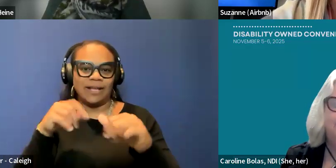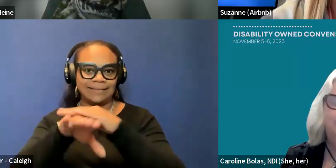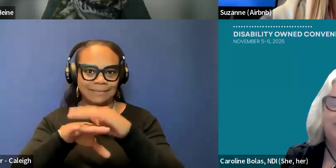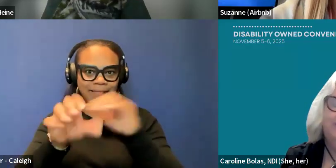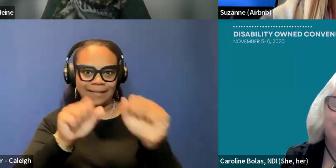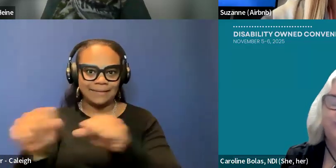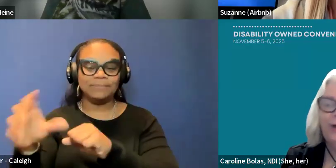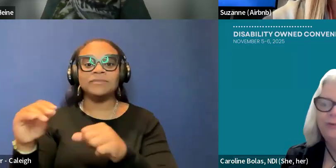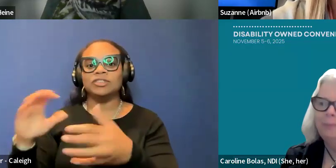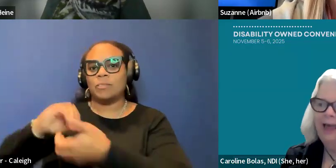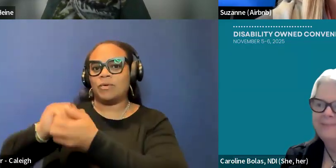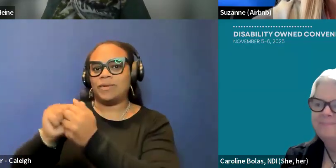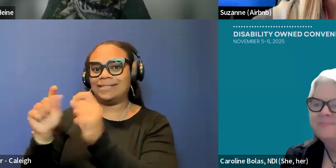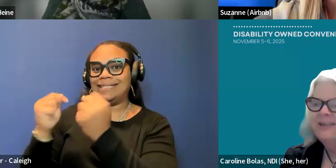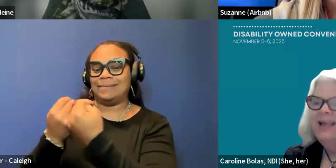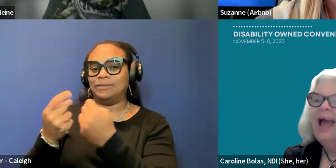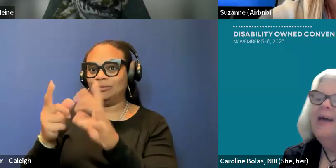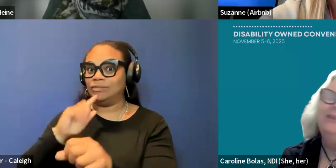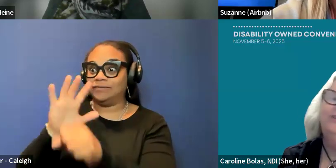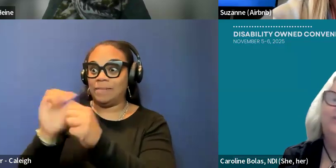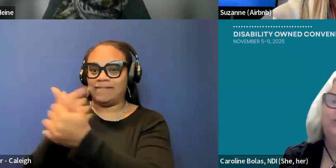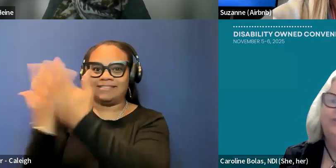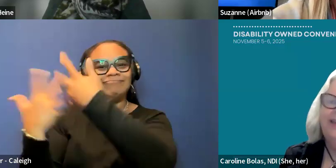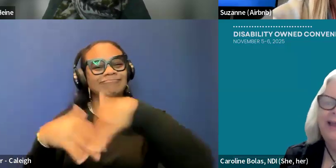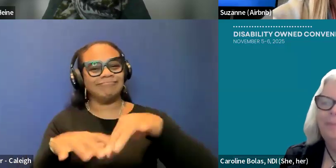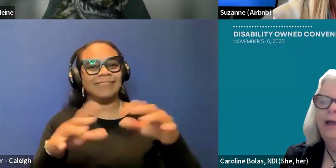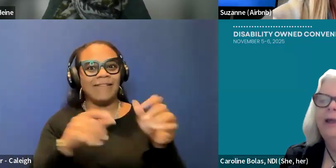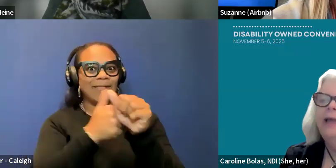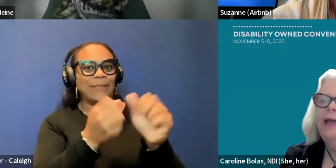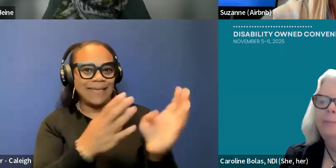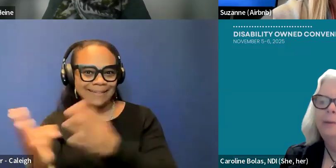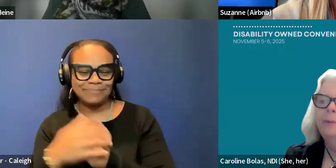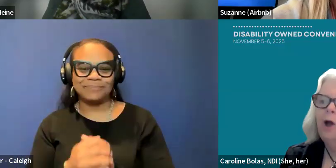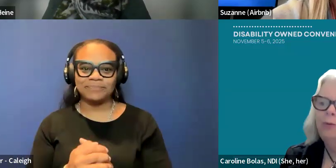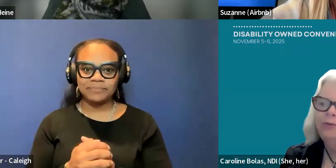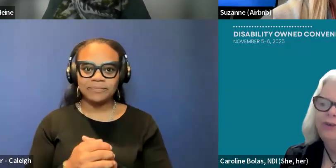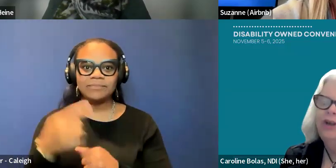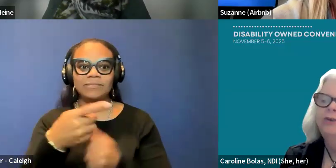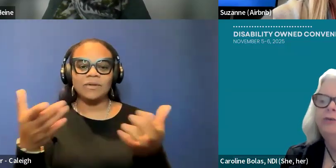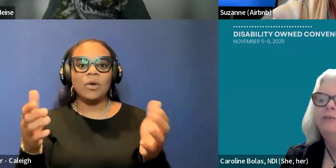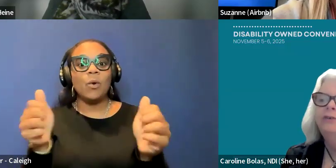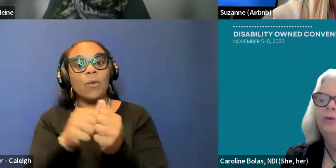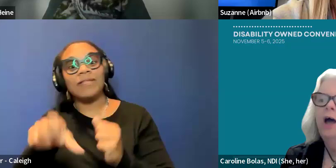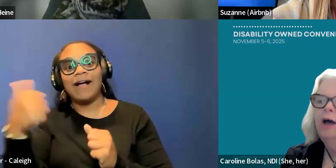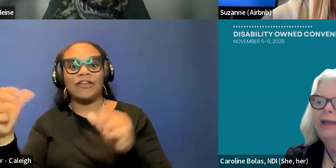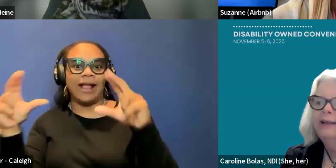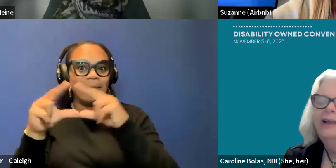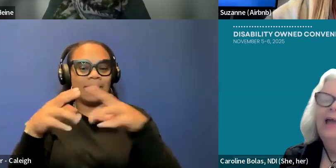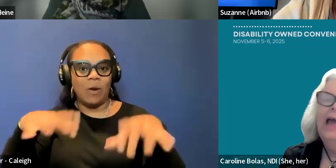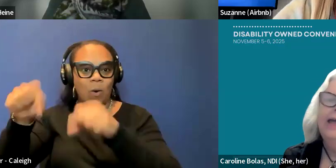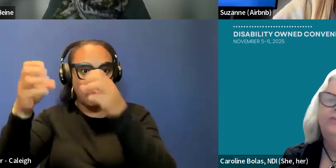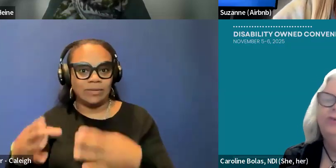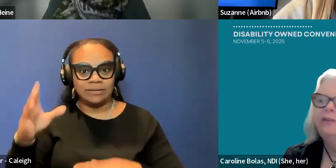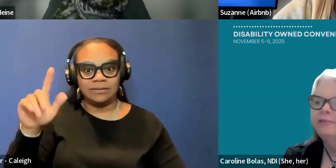works with the teams to make sure it all goes to plan. And then she's joined today by an Airbnb host, Tracy, Todd,